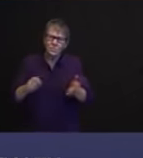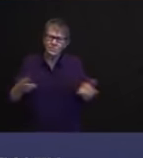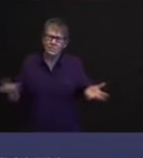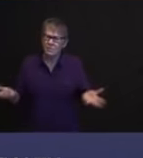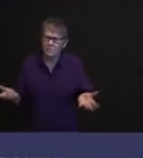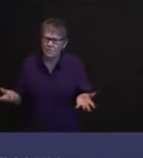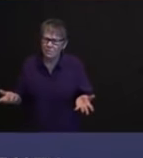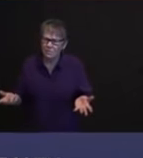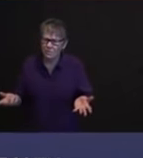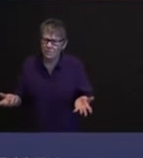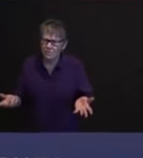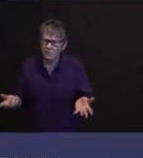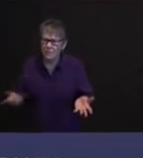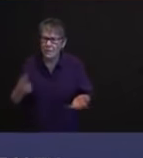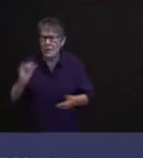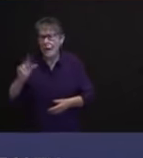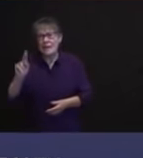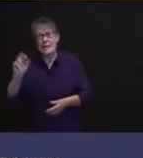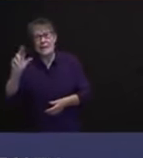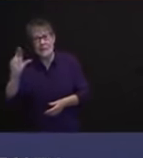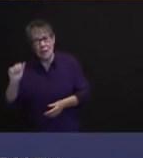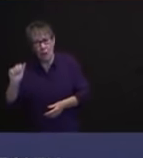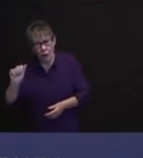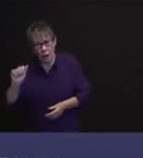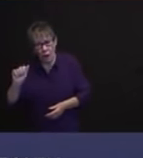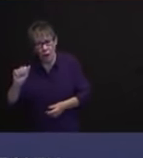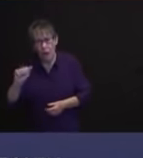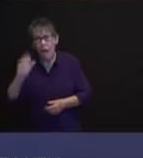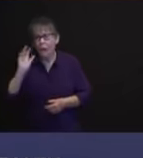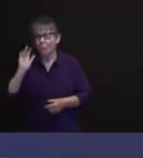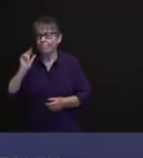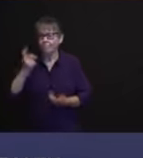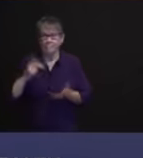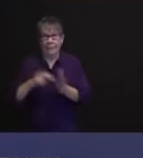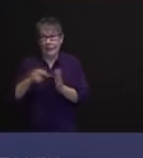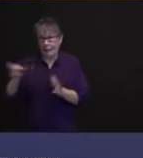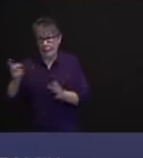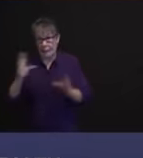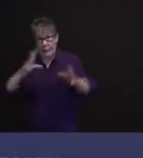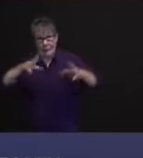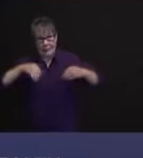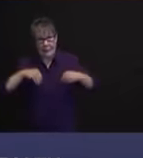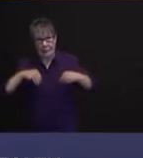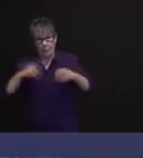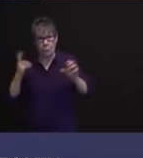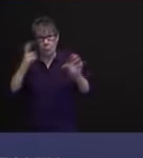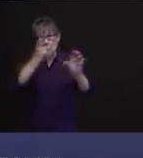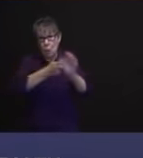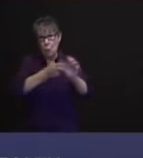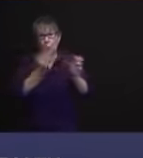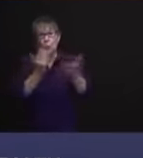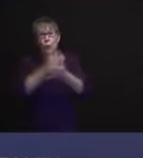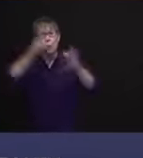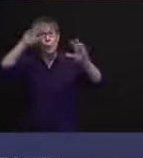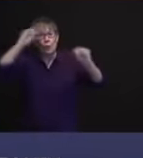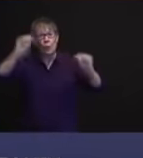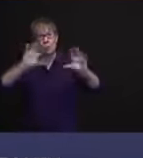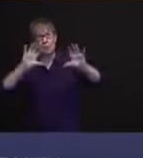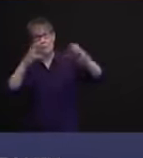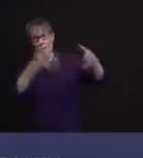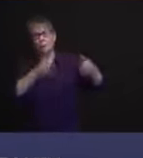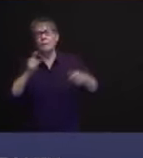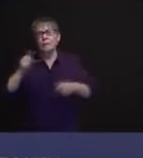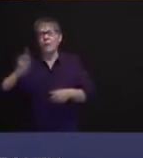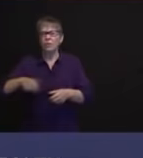the president-elect is not yet president. I'm not sure what the timing will be because he is not technically nominated because he's not yet there